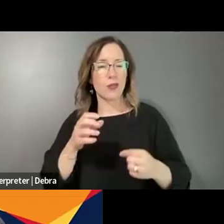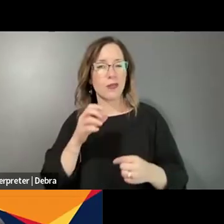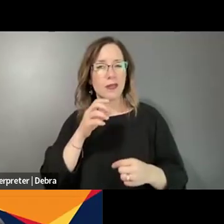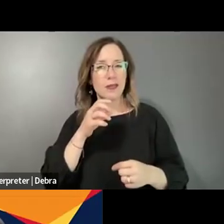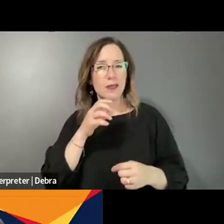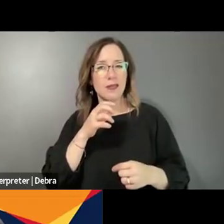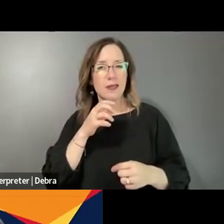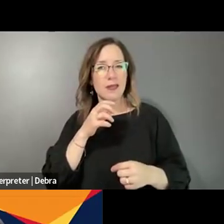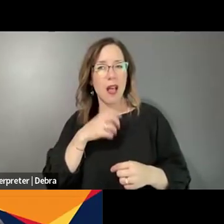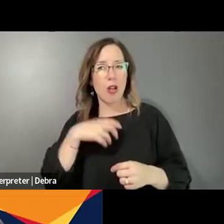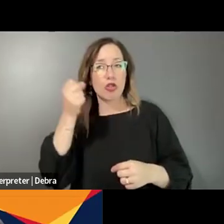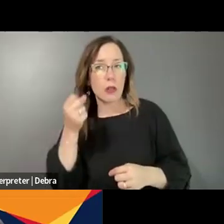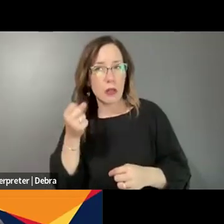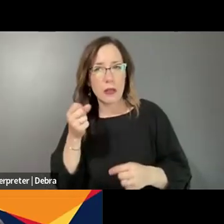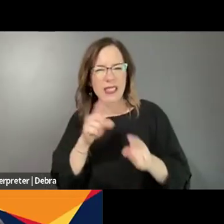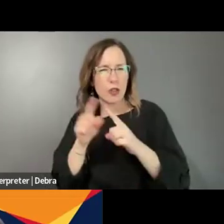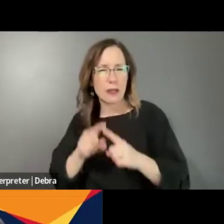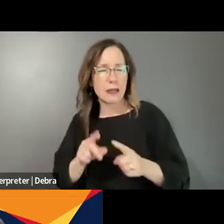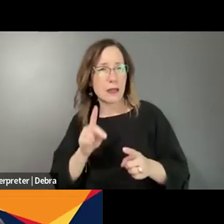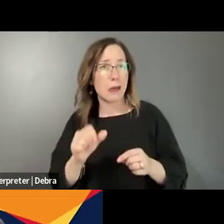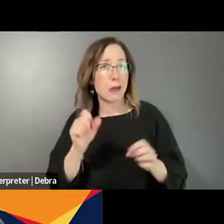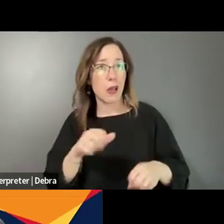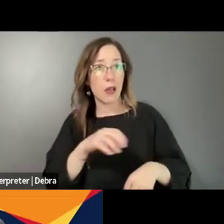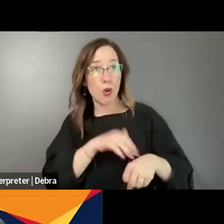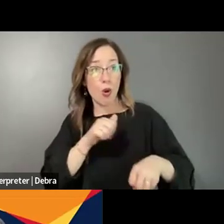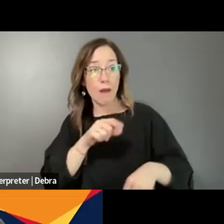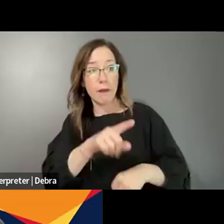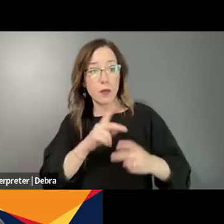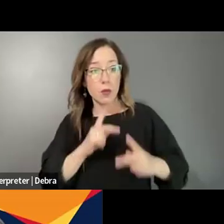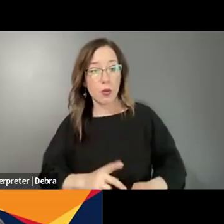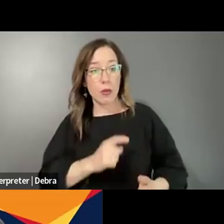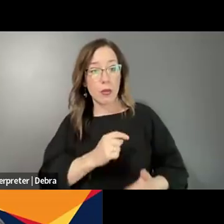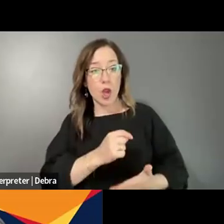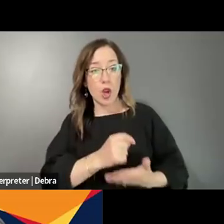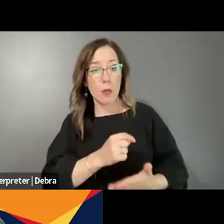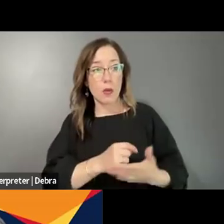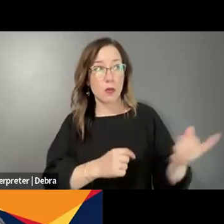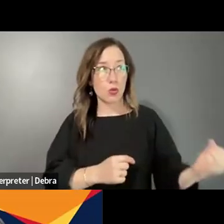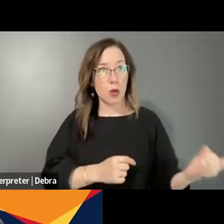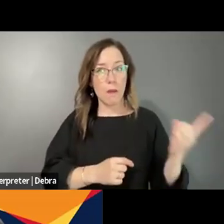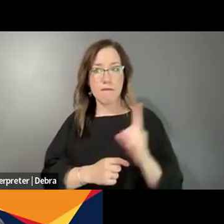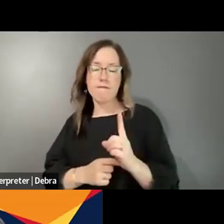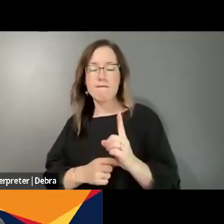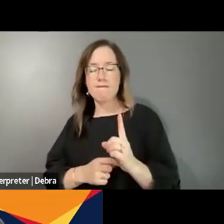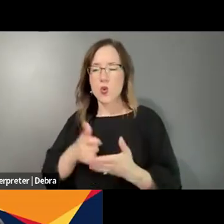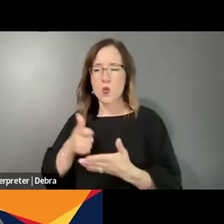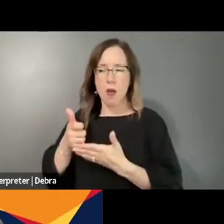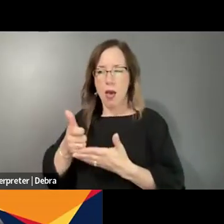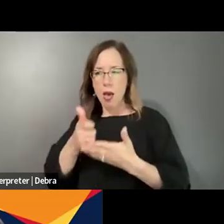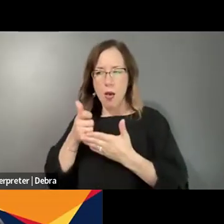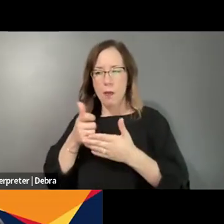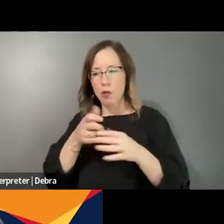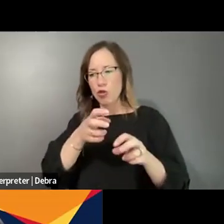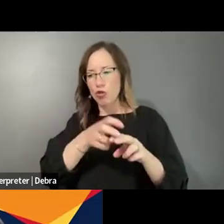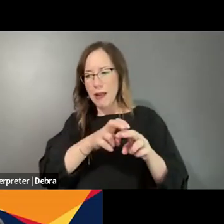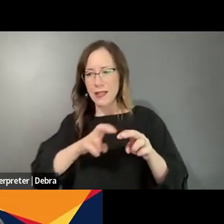different disabilities, that they can call a physical therapist up, to help out with some of those transfers